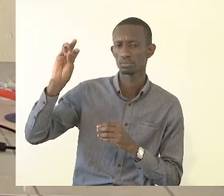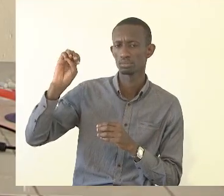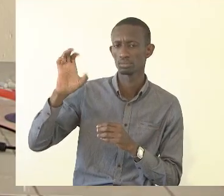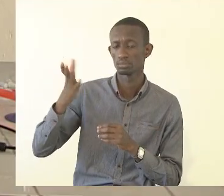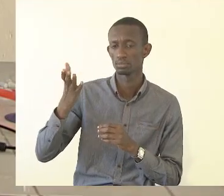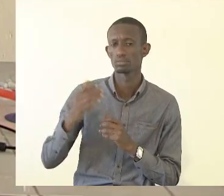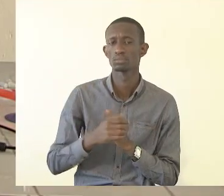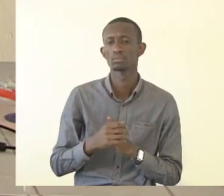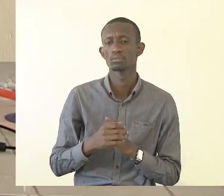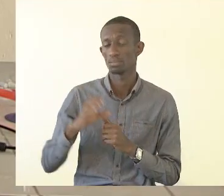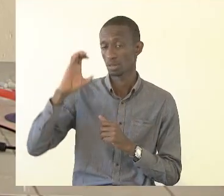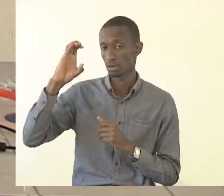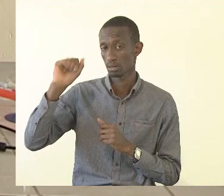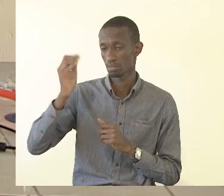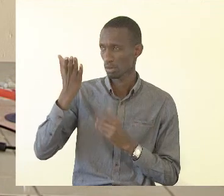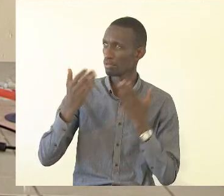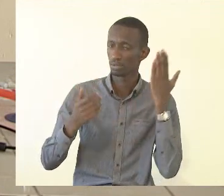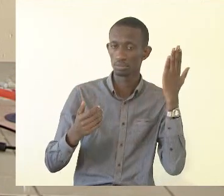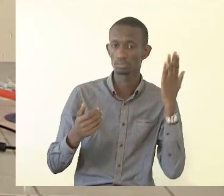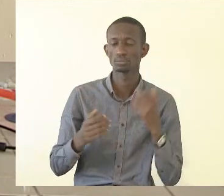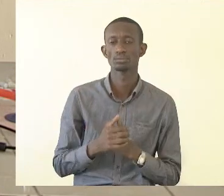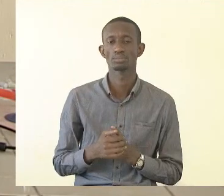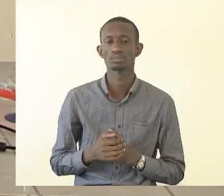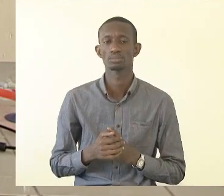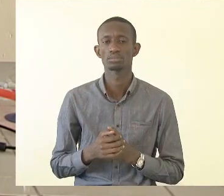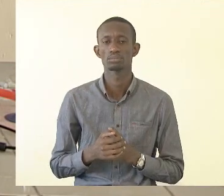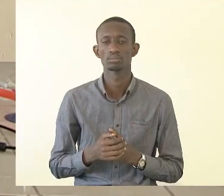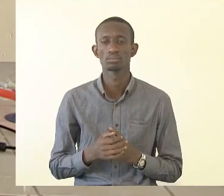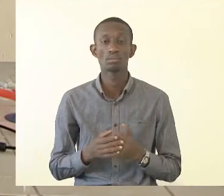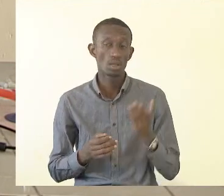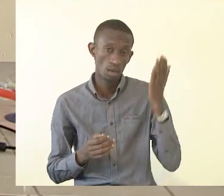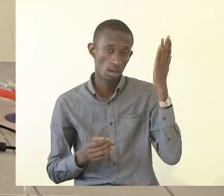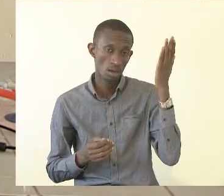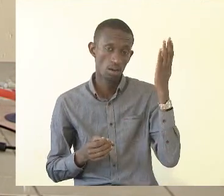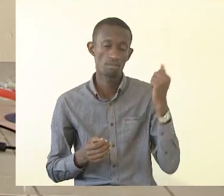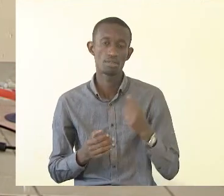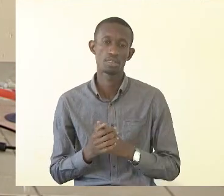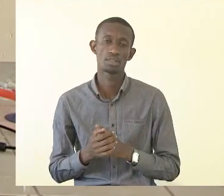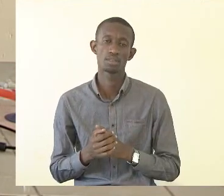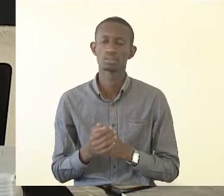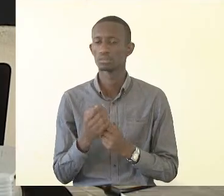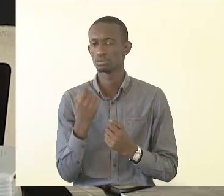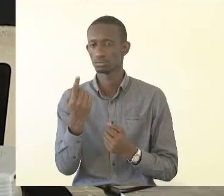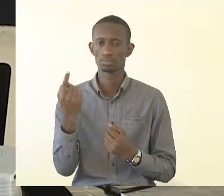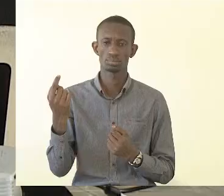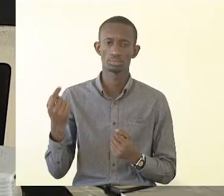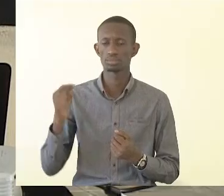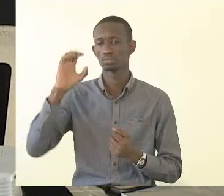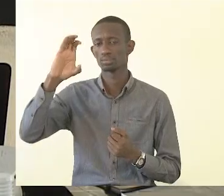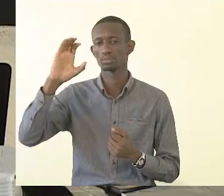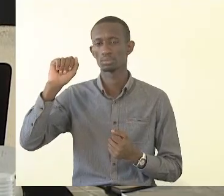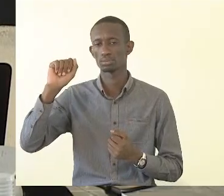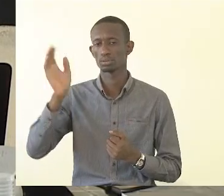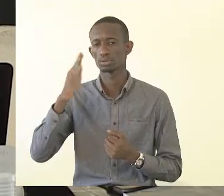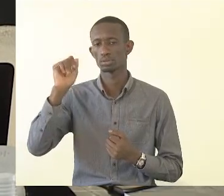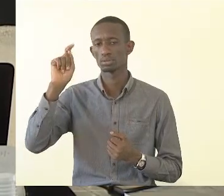hydrogen atoms will be the same, because here we have each carbon atom, those are 5, and we have 6.